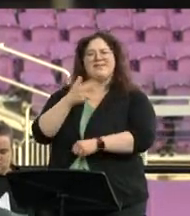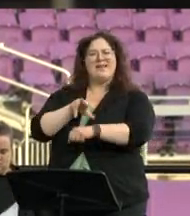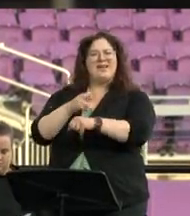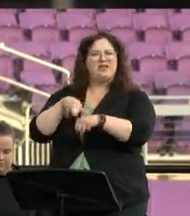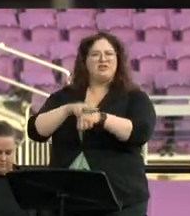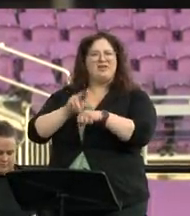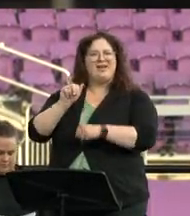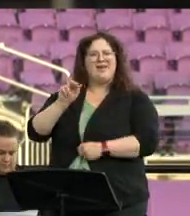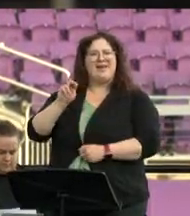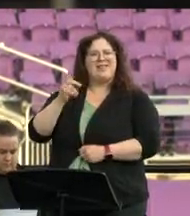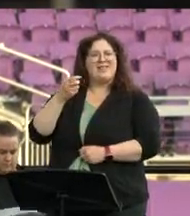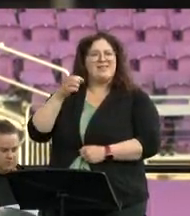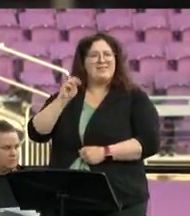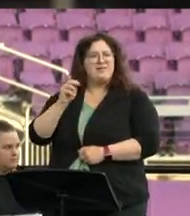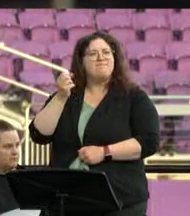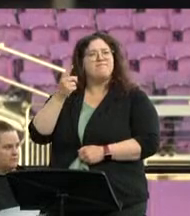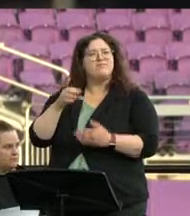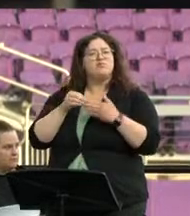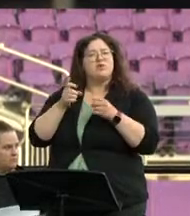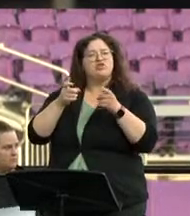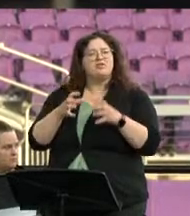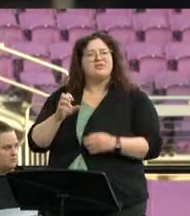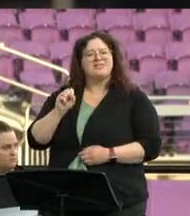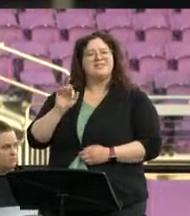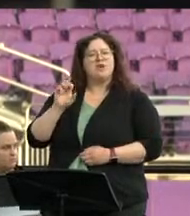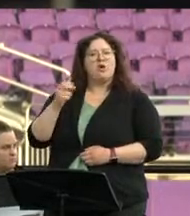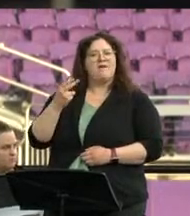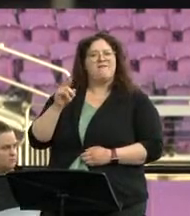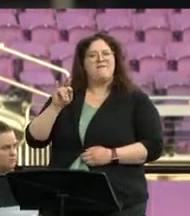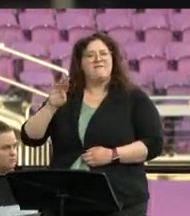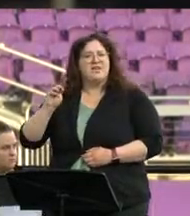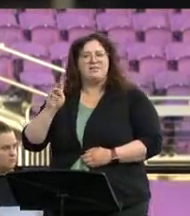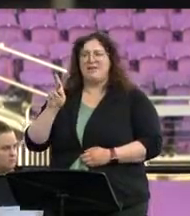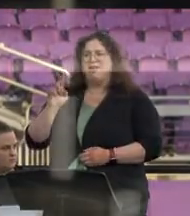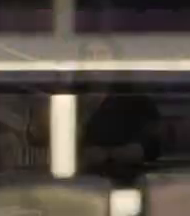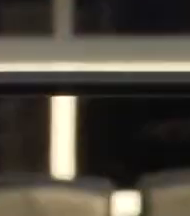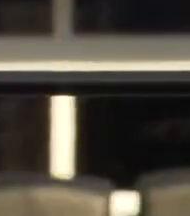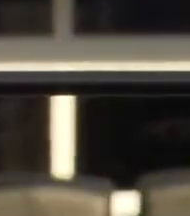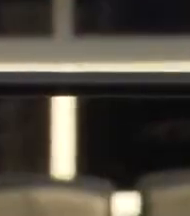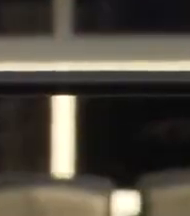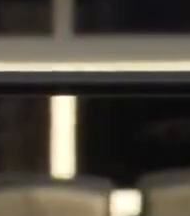under the direction of Ms. Sarah Finn and Mr. Kevin Kleindel.